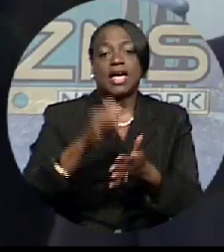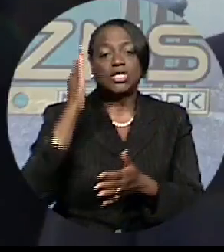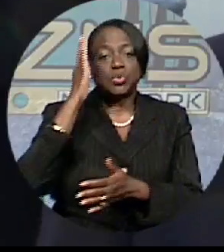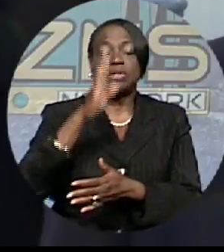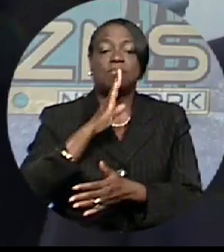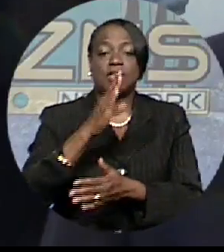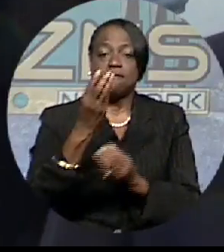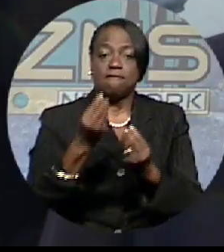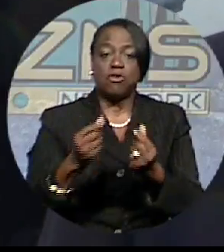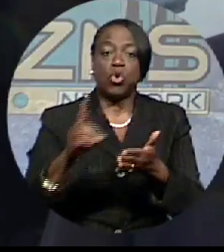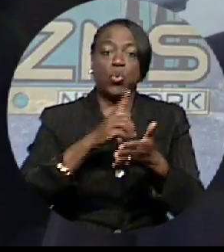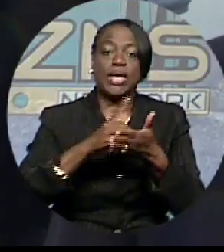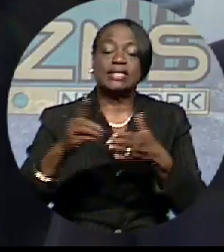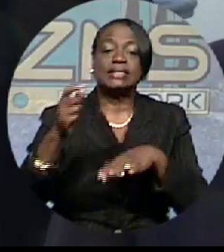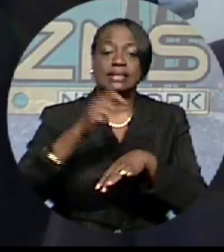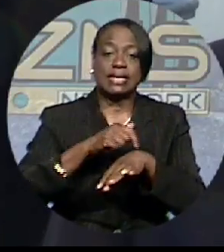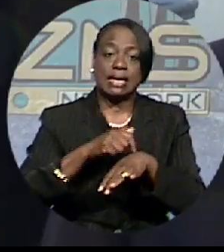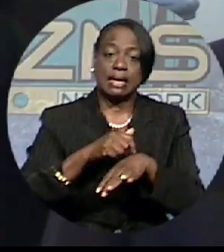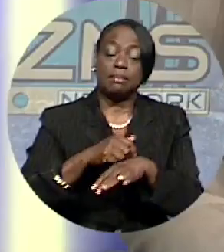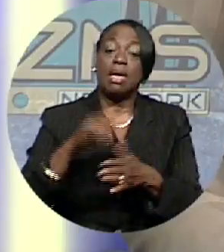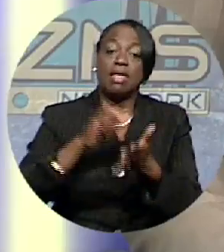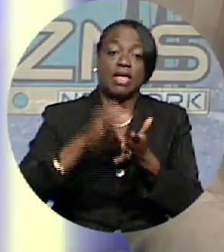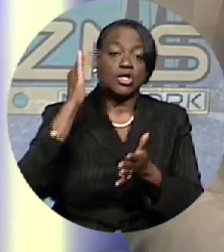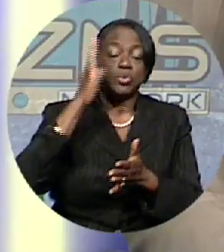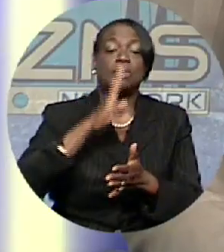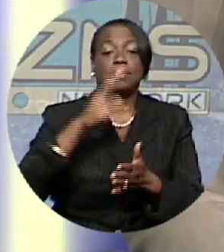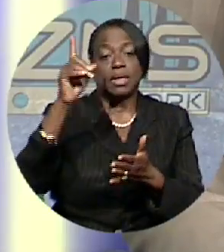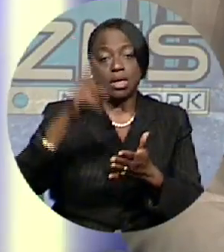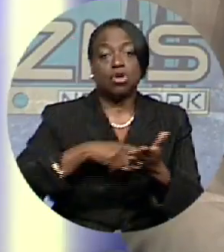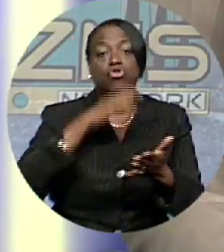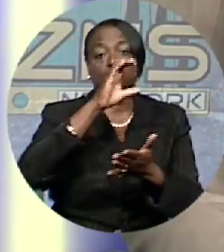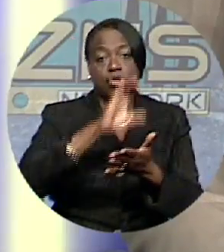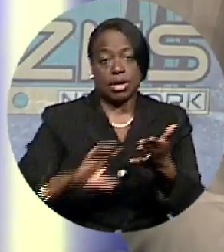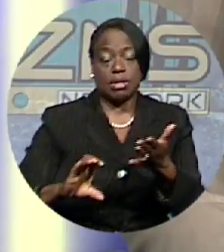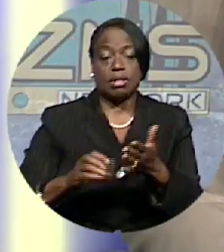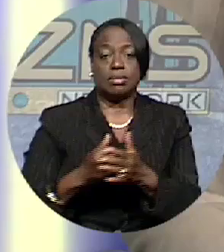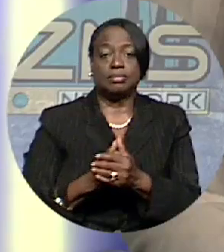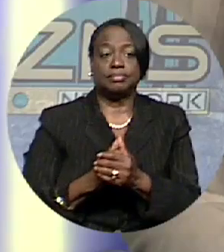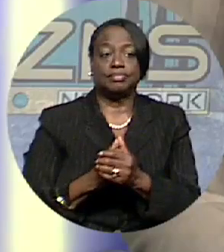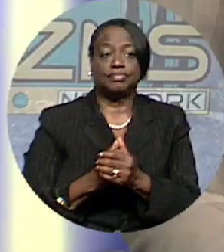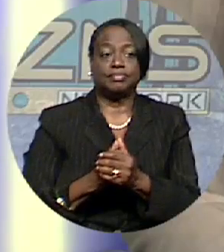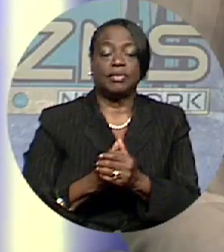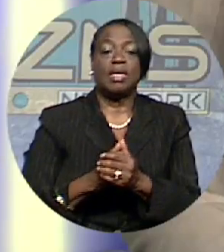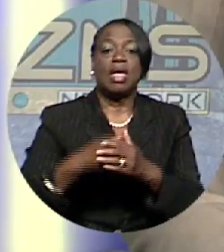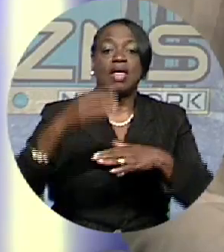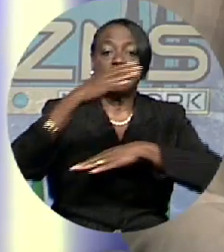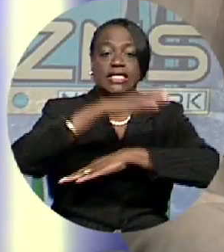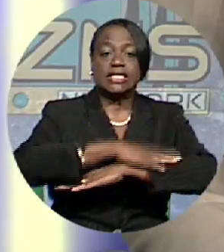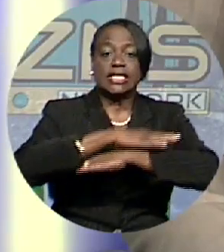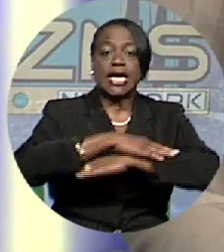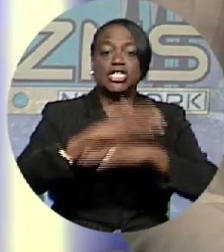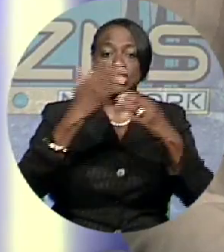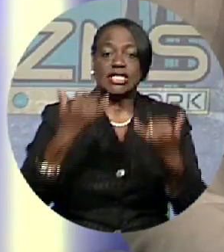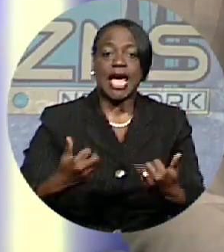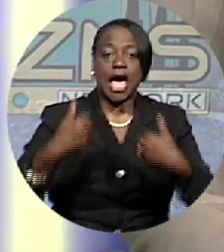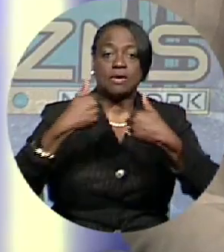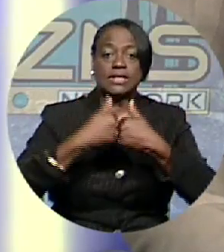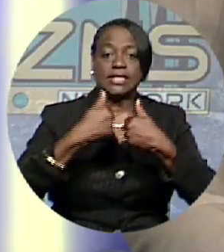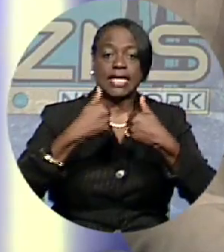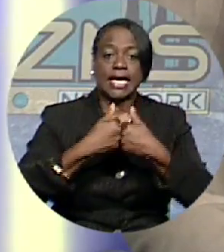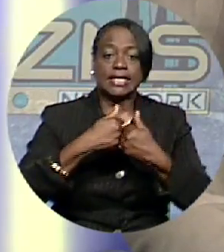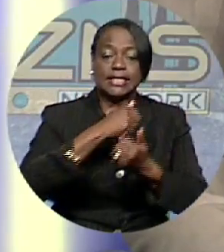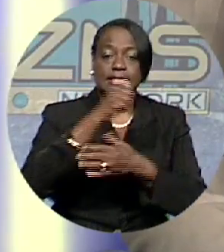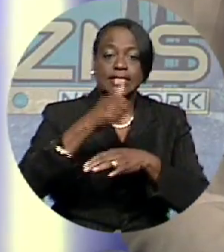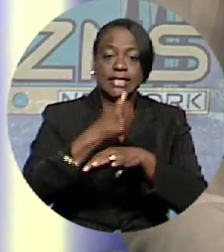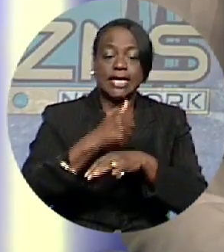So we await that outcome. That's going to be critical. In other news this Monday, the stage is now set for a regulated gaming industry right here in